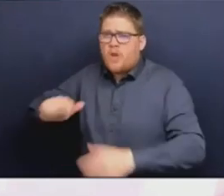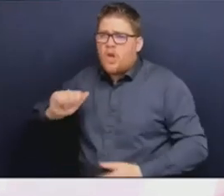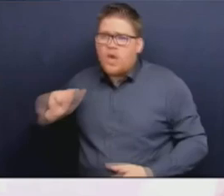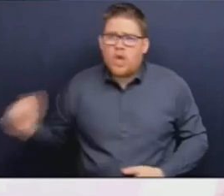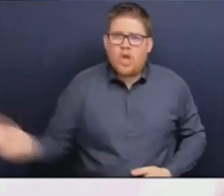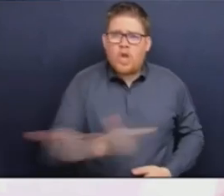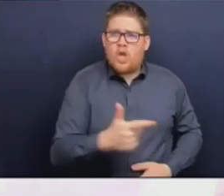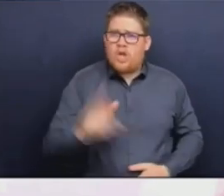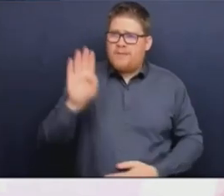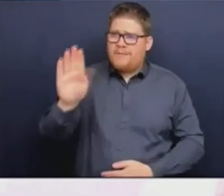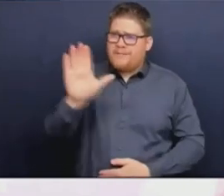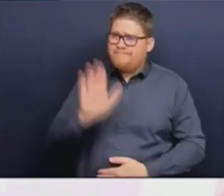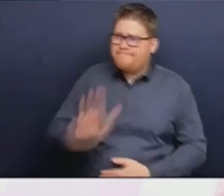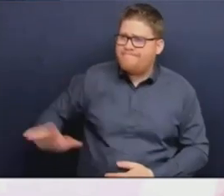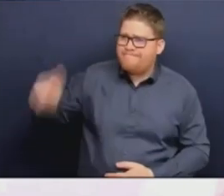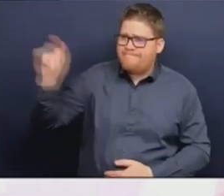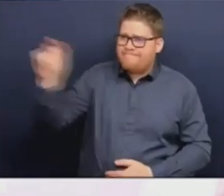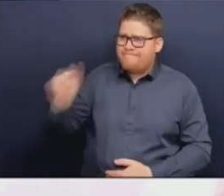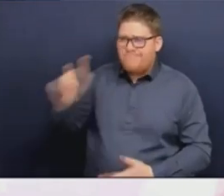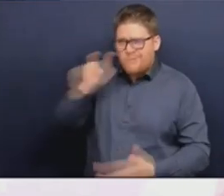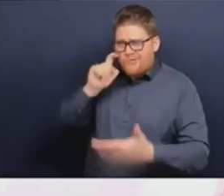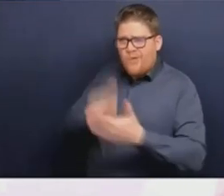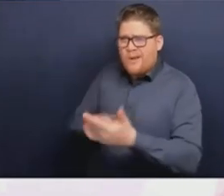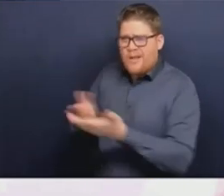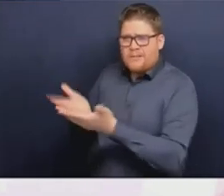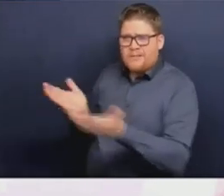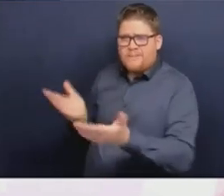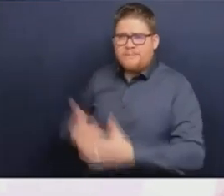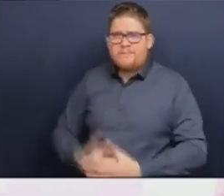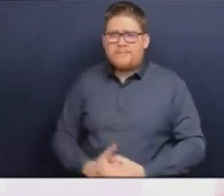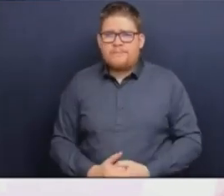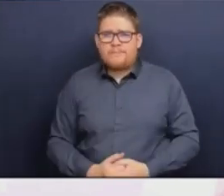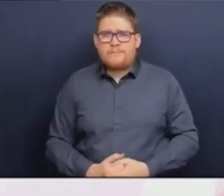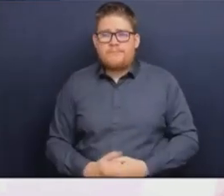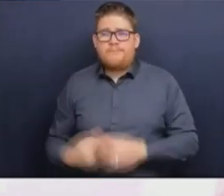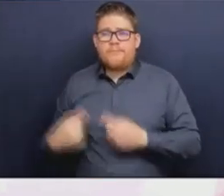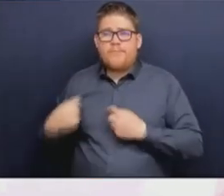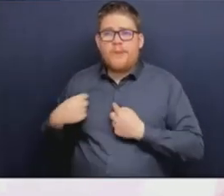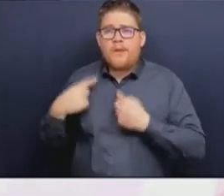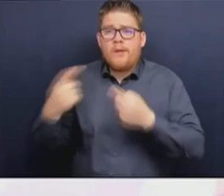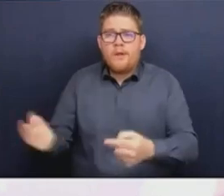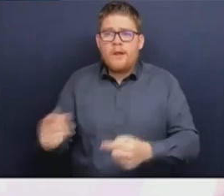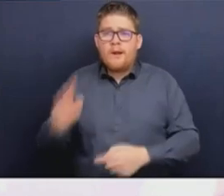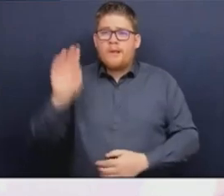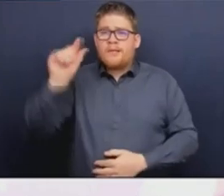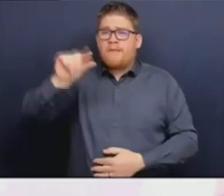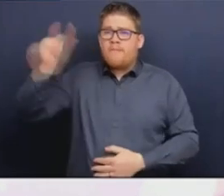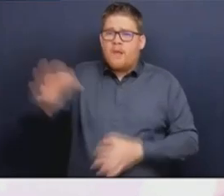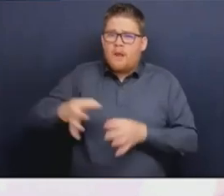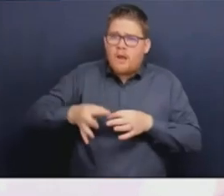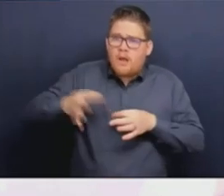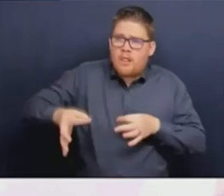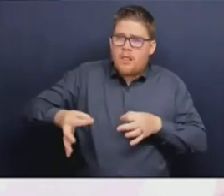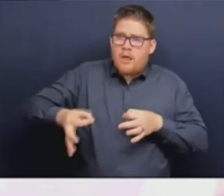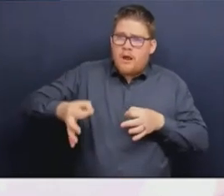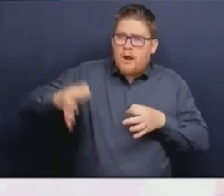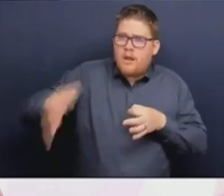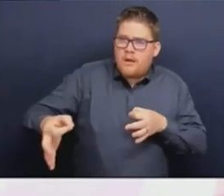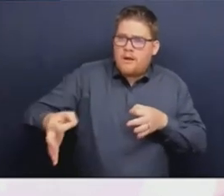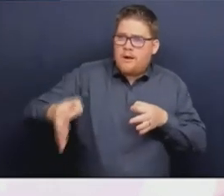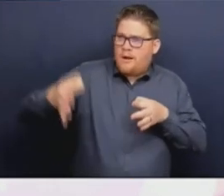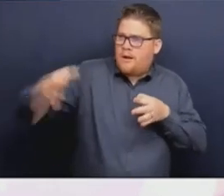promise has been far too long in coming. Because for far too long, communities have